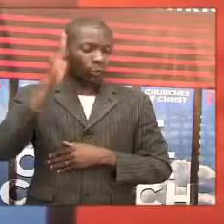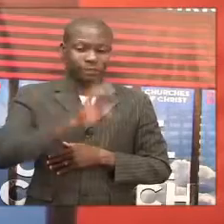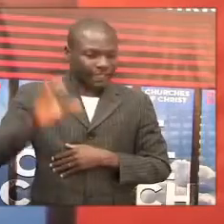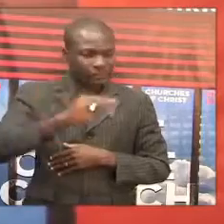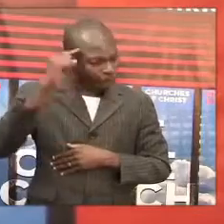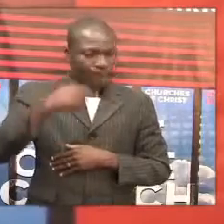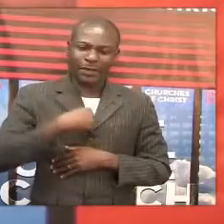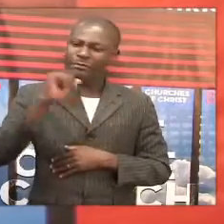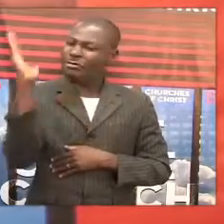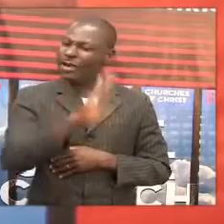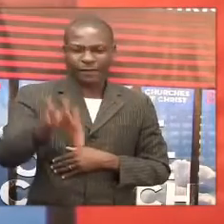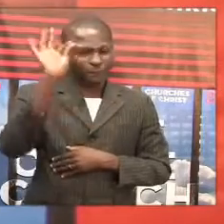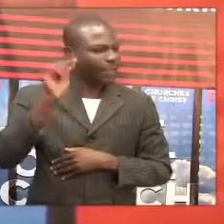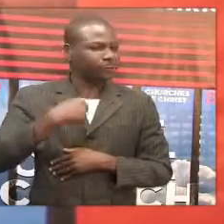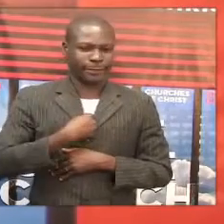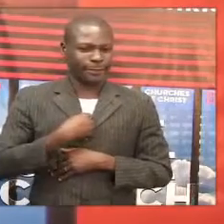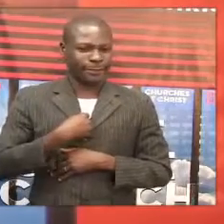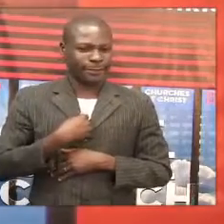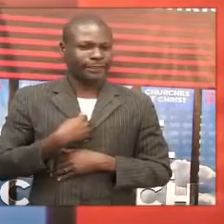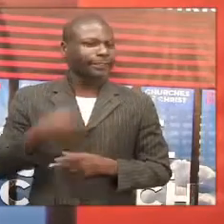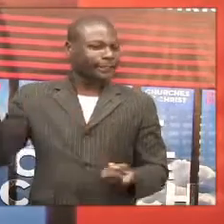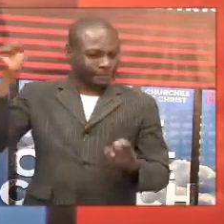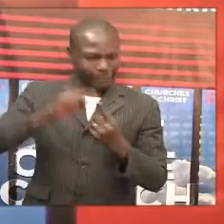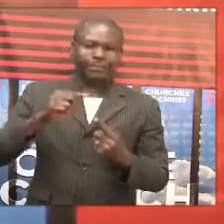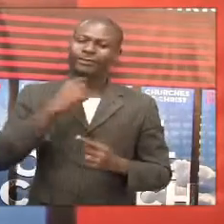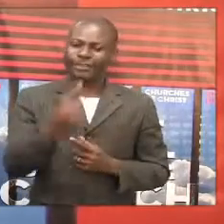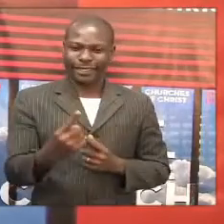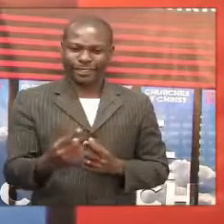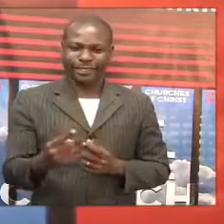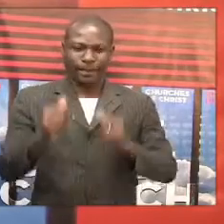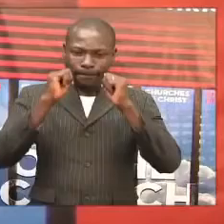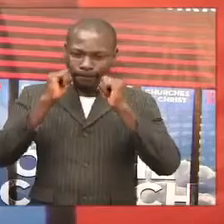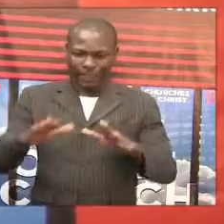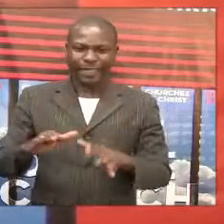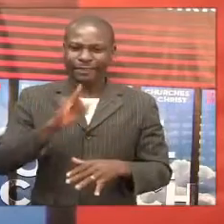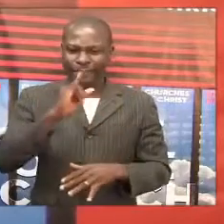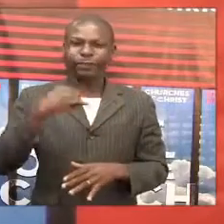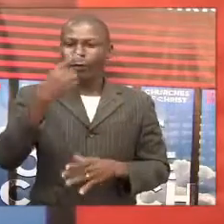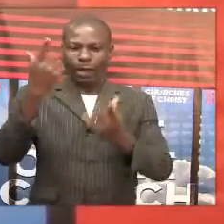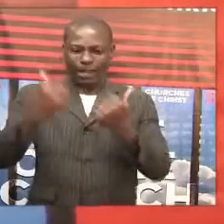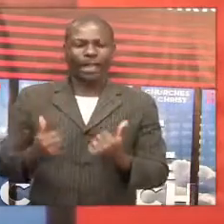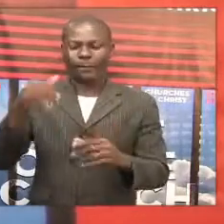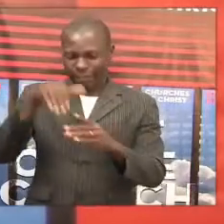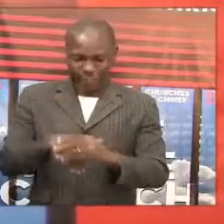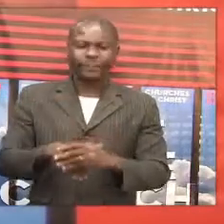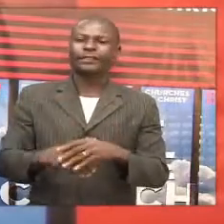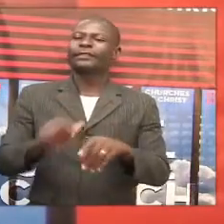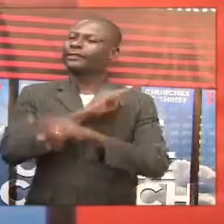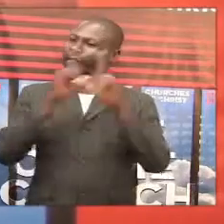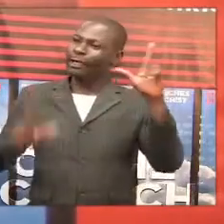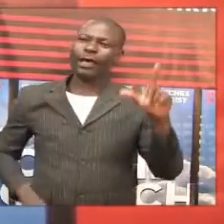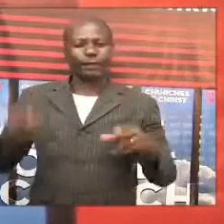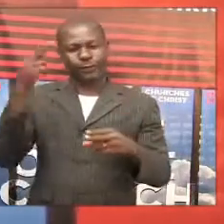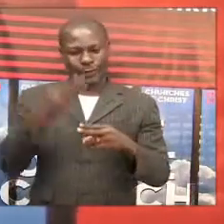becker acquisition will becker say. In Shra and Kadio Nam a Radidimu at Ebano. This sounds